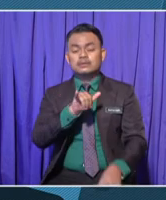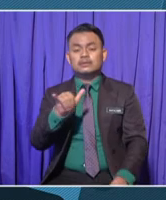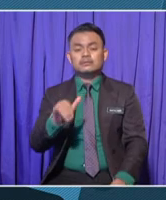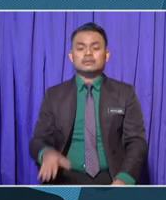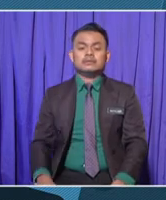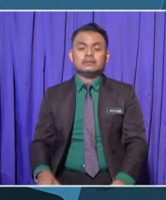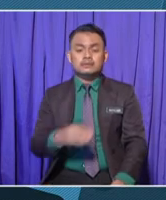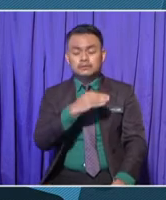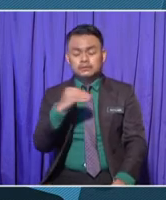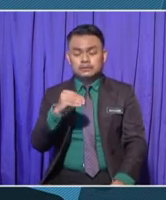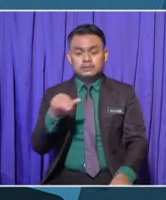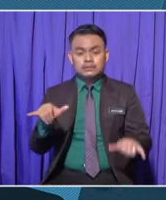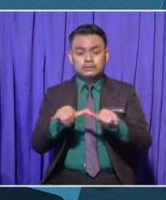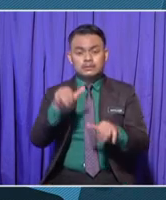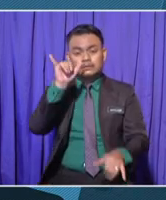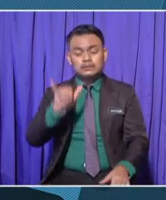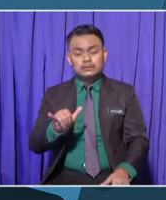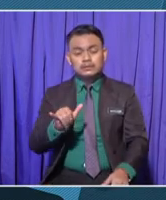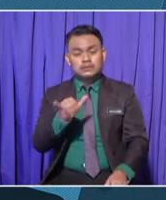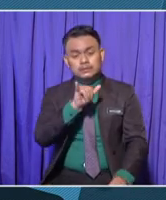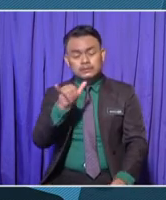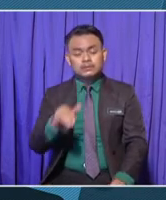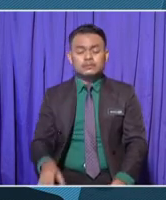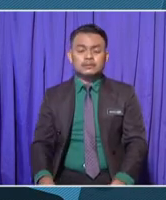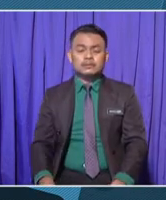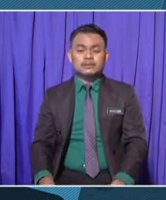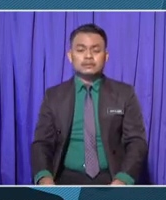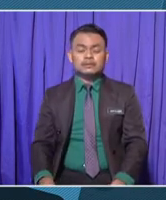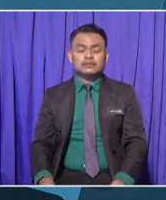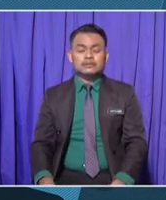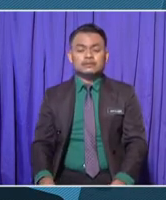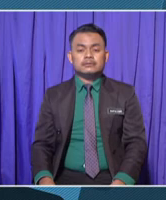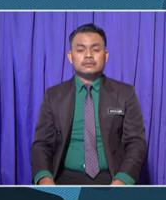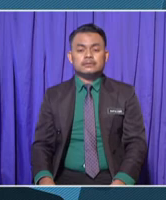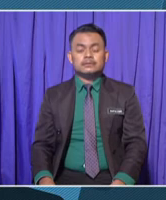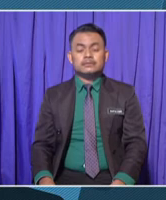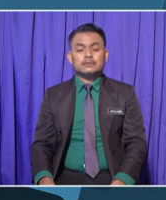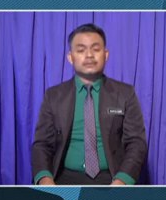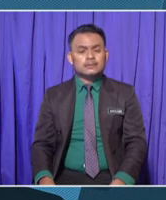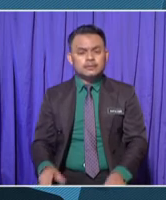same size of magnets also have different strengths.